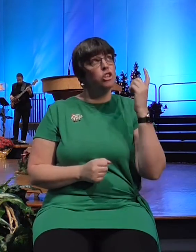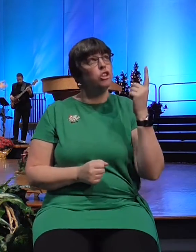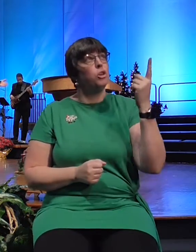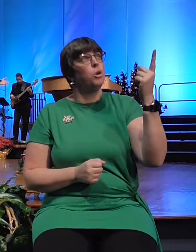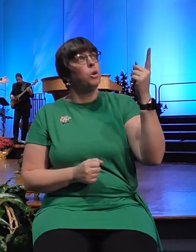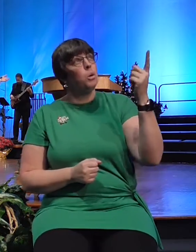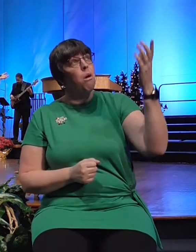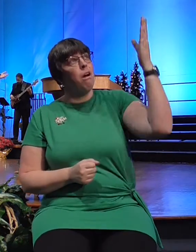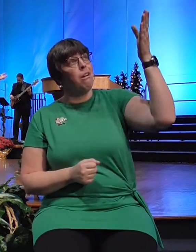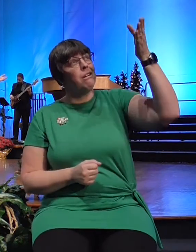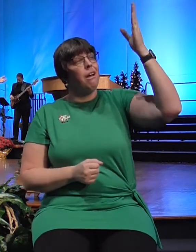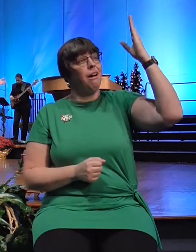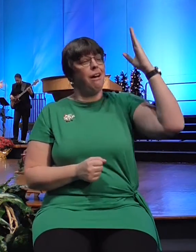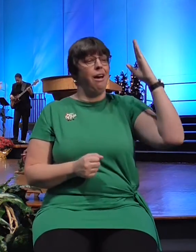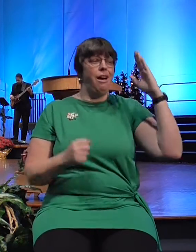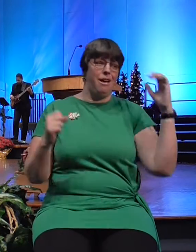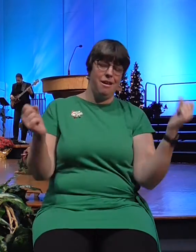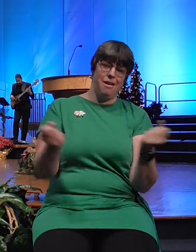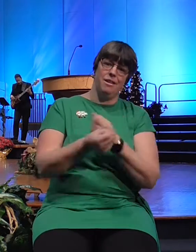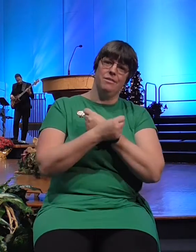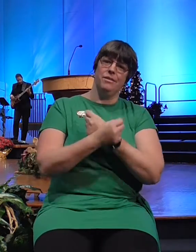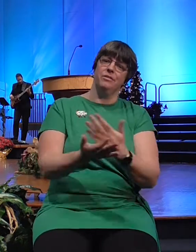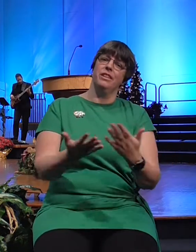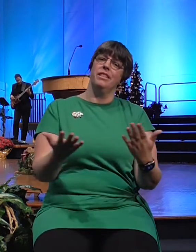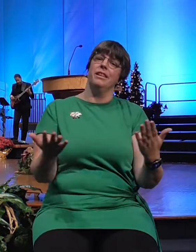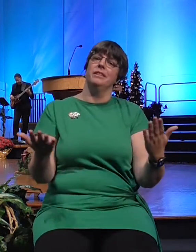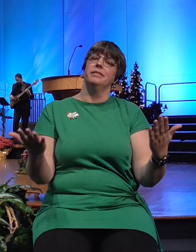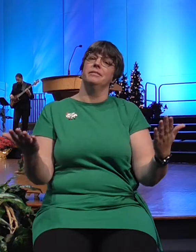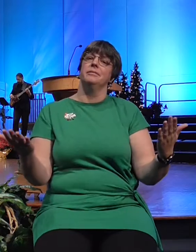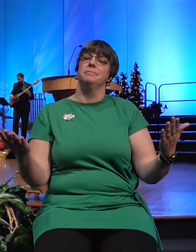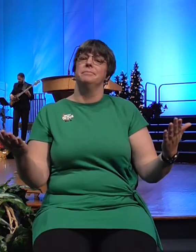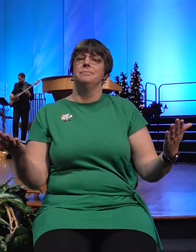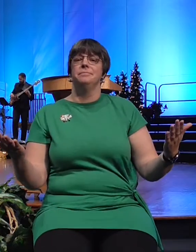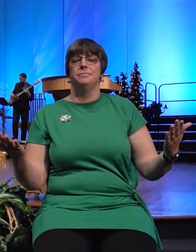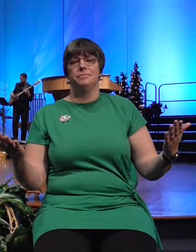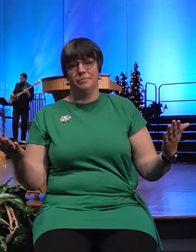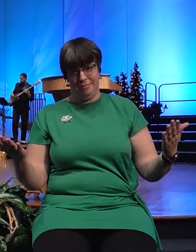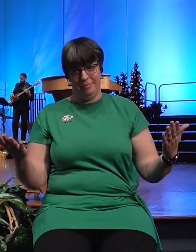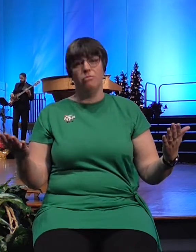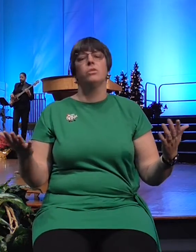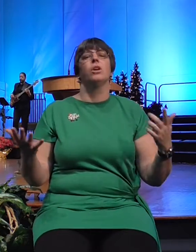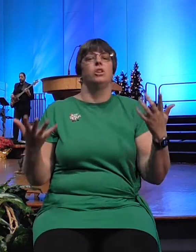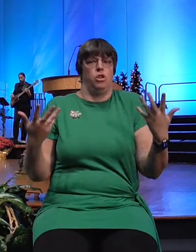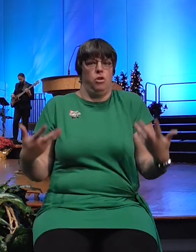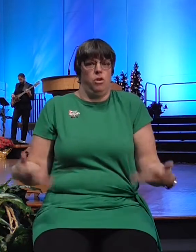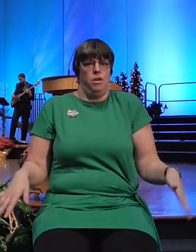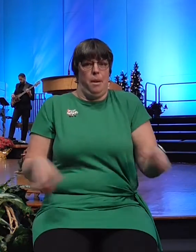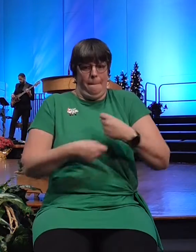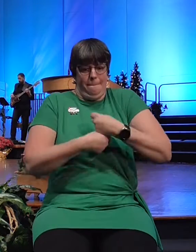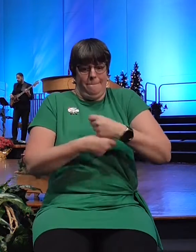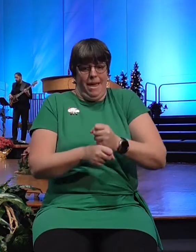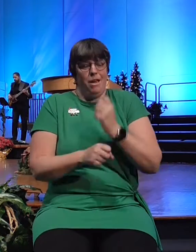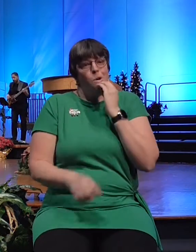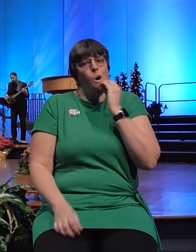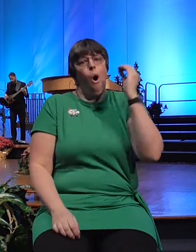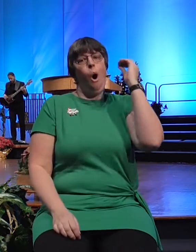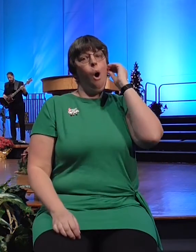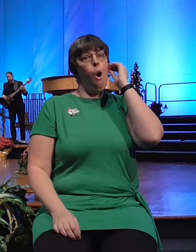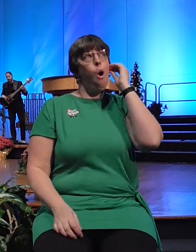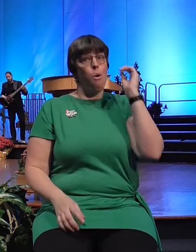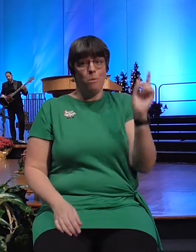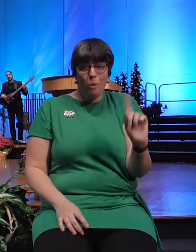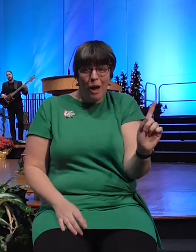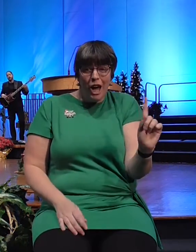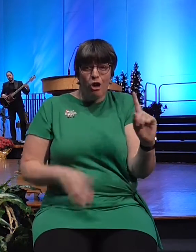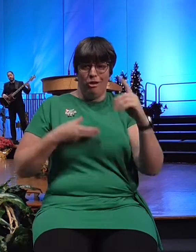You are God of everything. You've made your home inside of